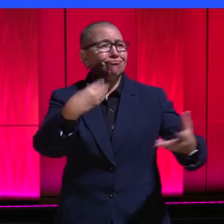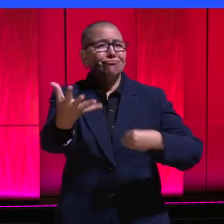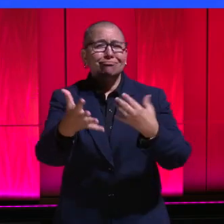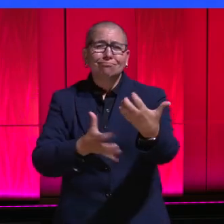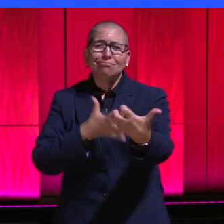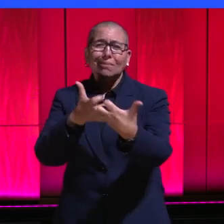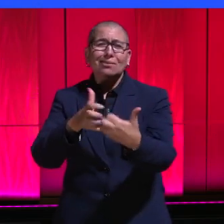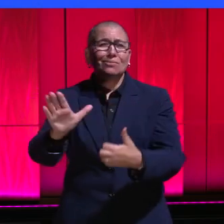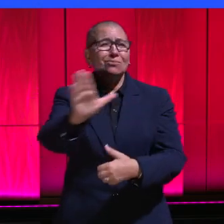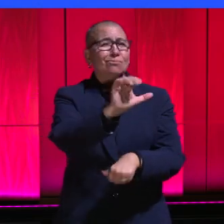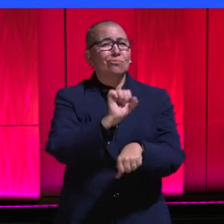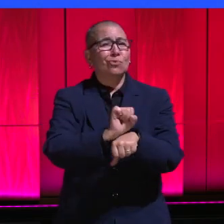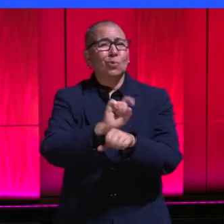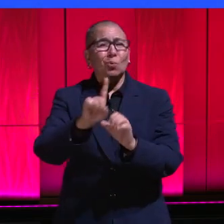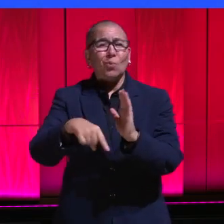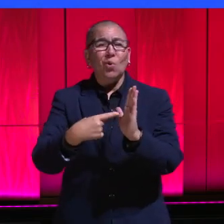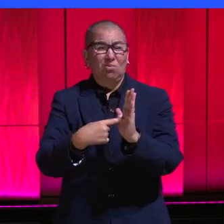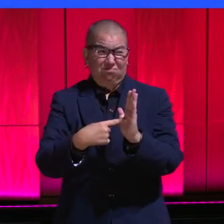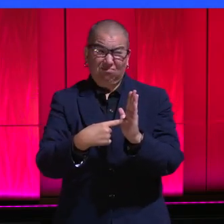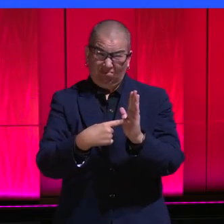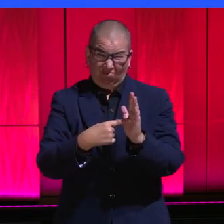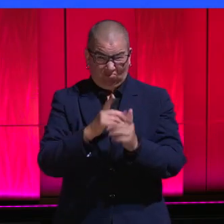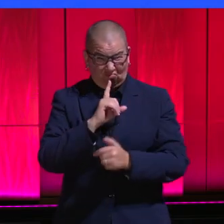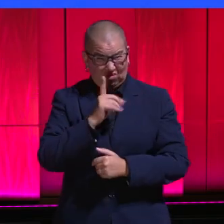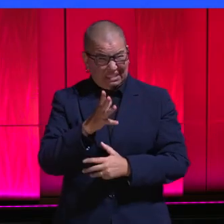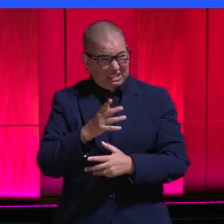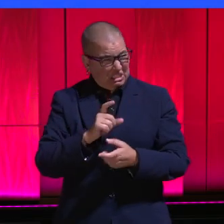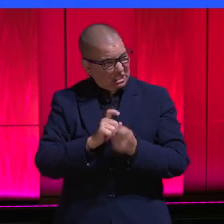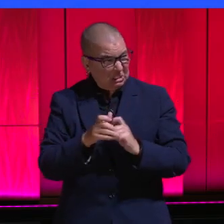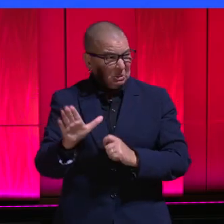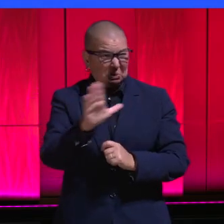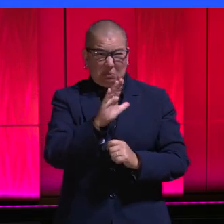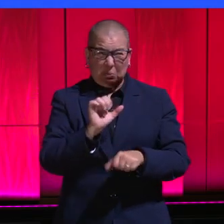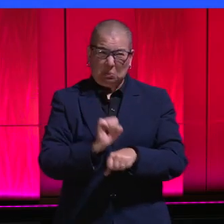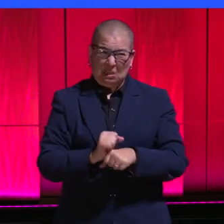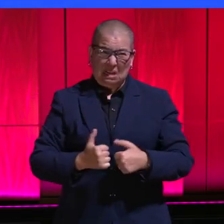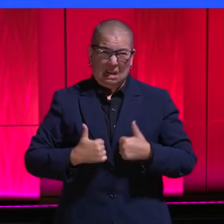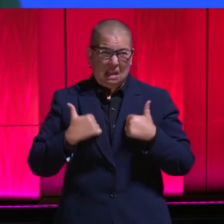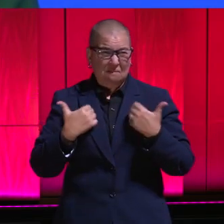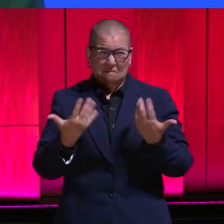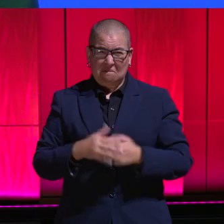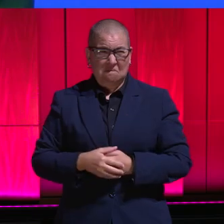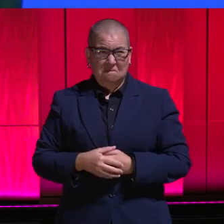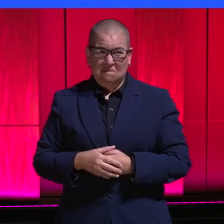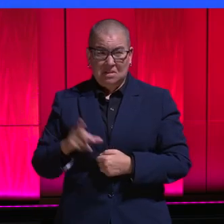I'm very excited today to announce that we are opening up beta signups for the AI Assistant.